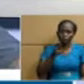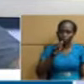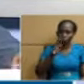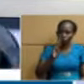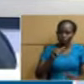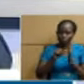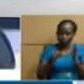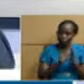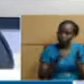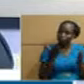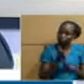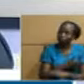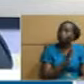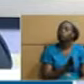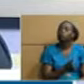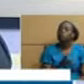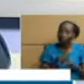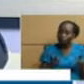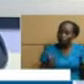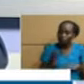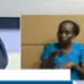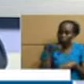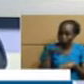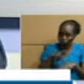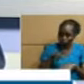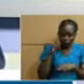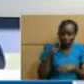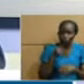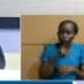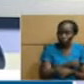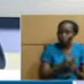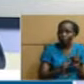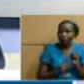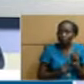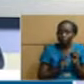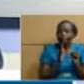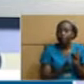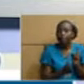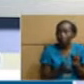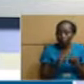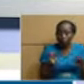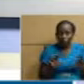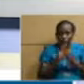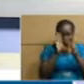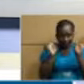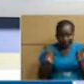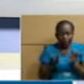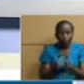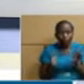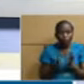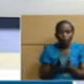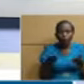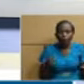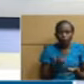in place. But the principles of social protection are there, but as I rightly stated, they're only addressing just a